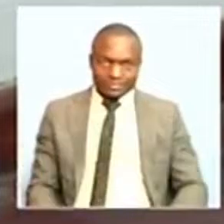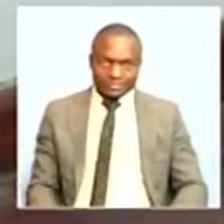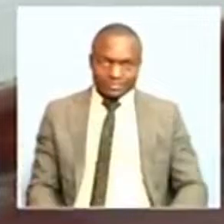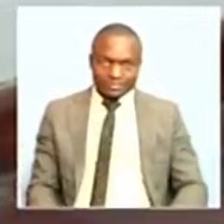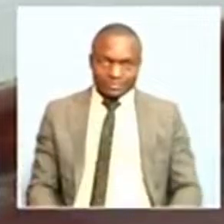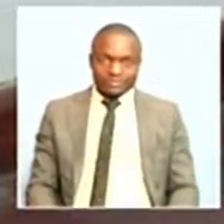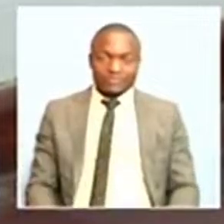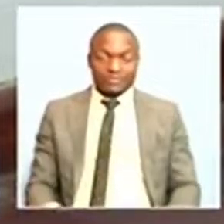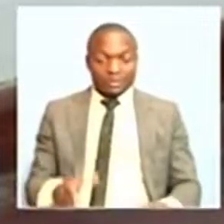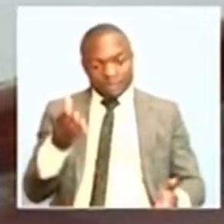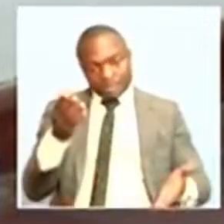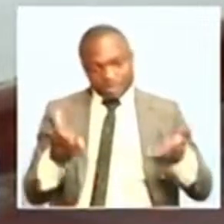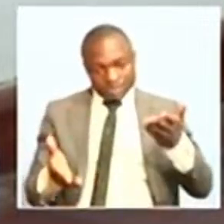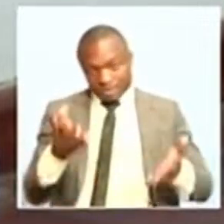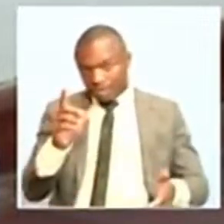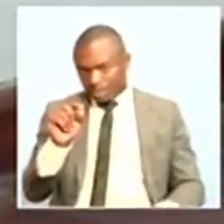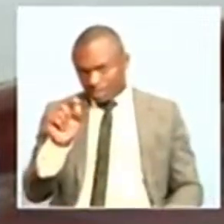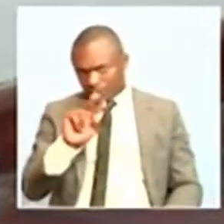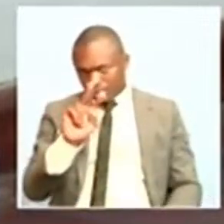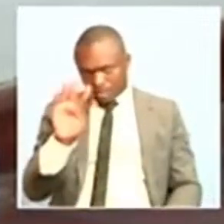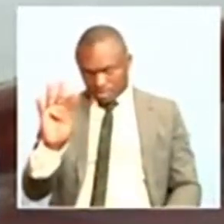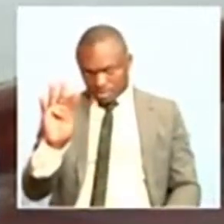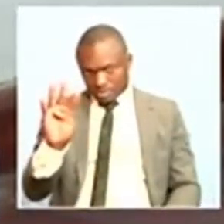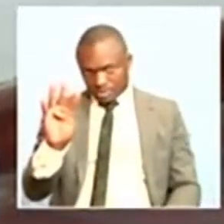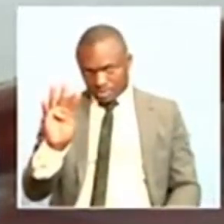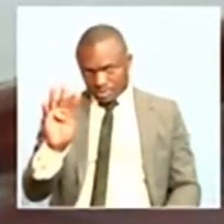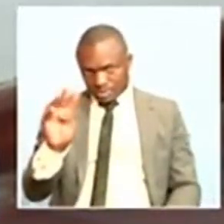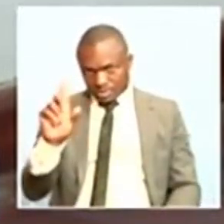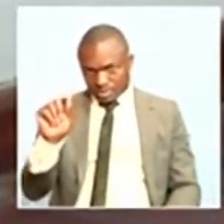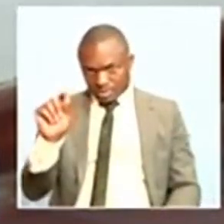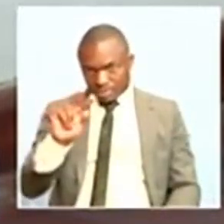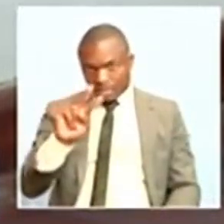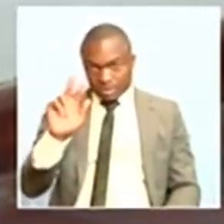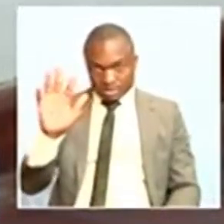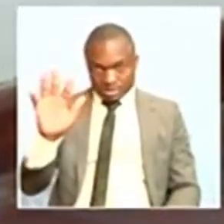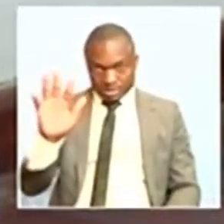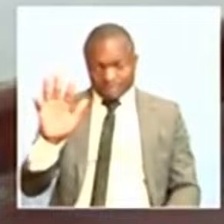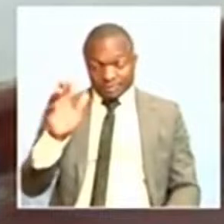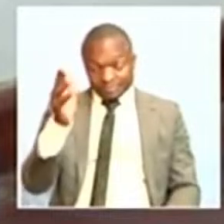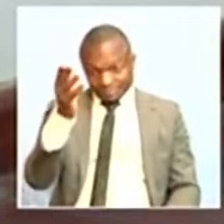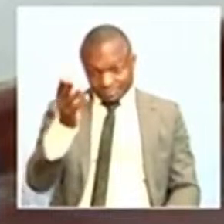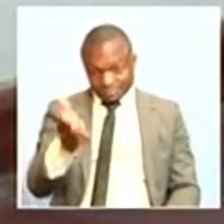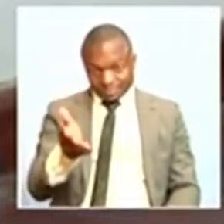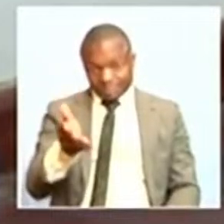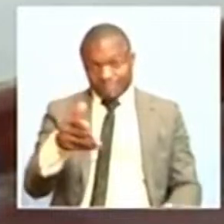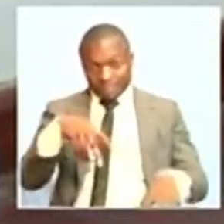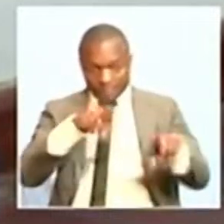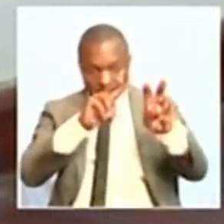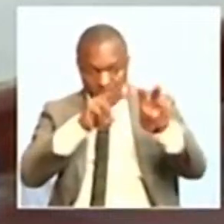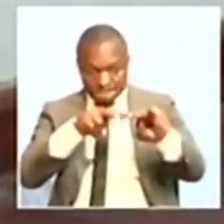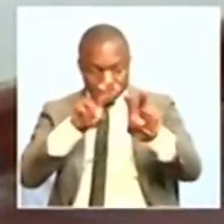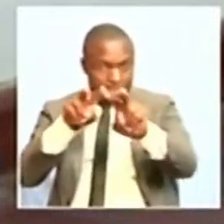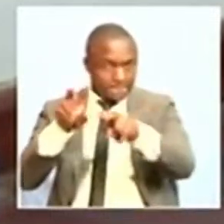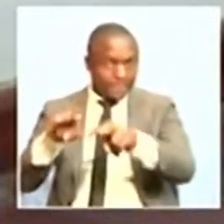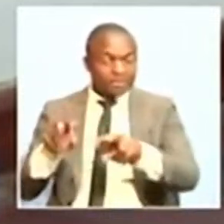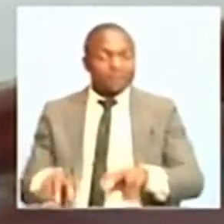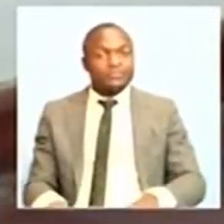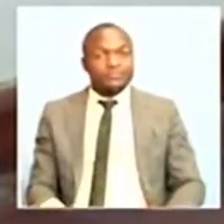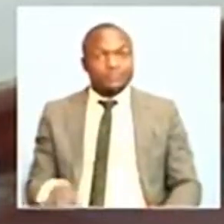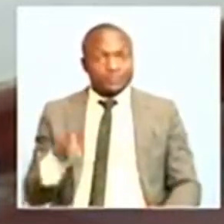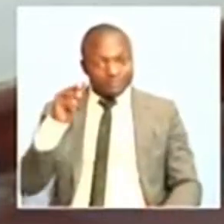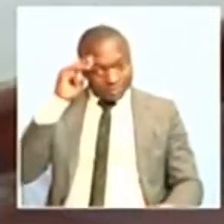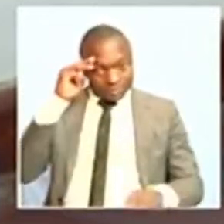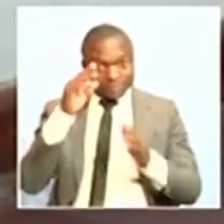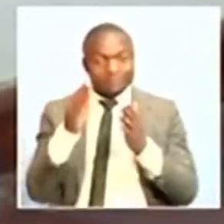from if we compare between 2024 and 2025, therefore the observation is that the